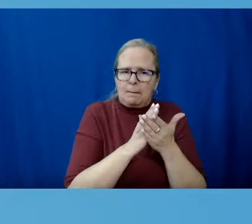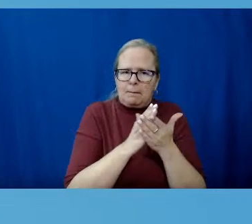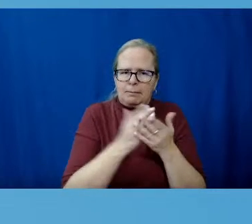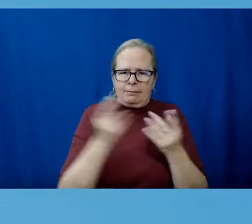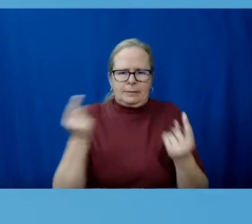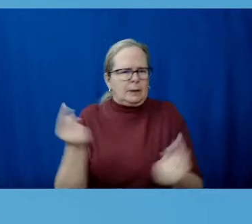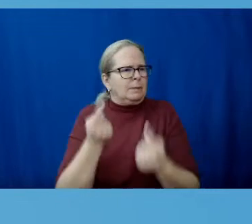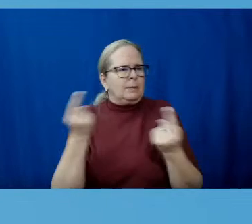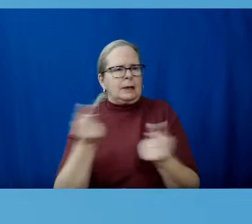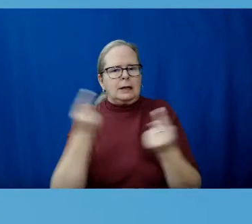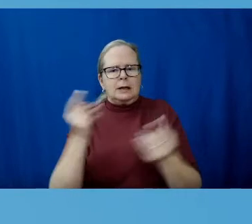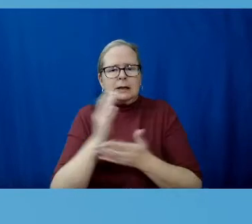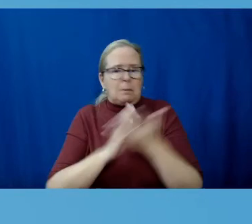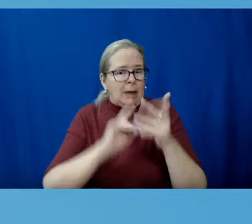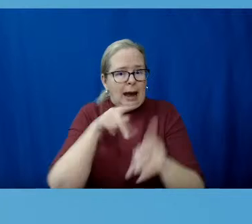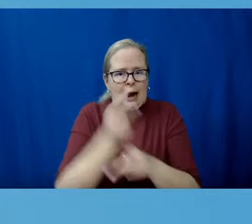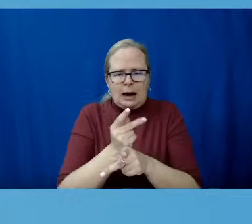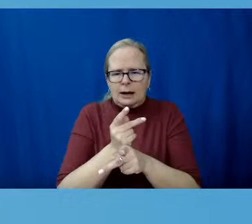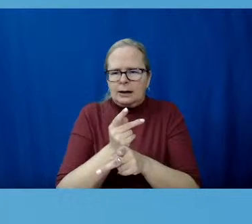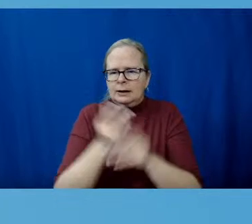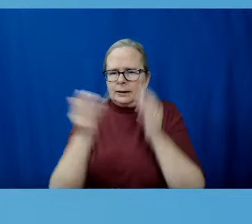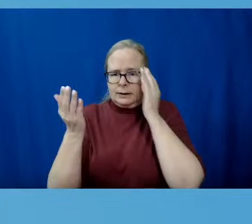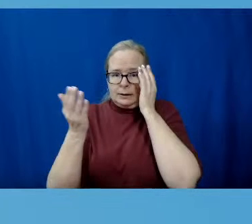Any thoughts around